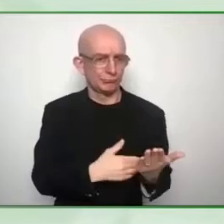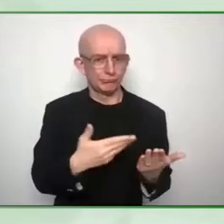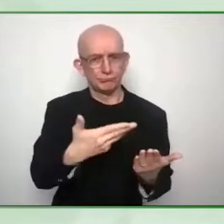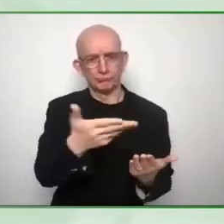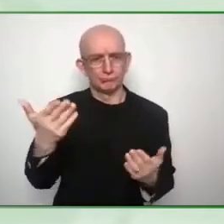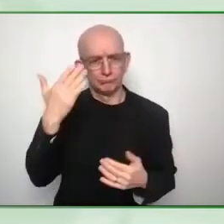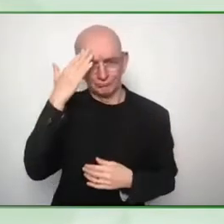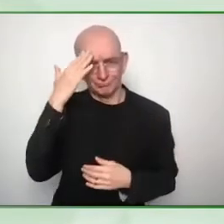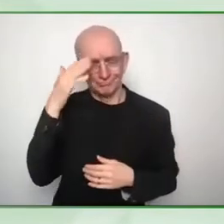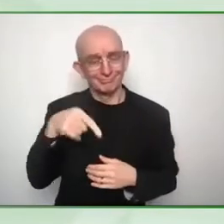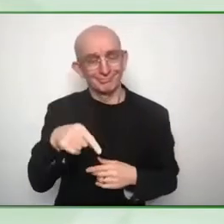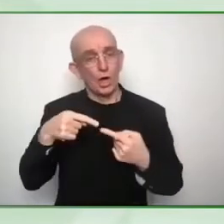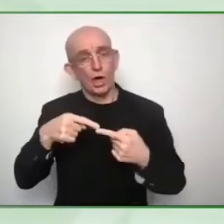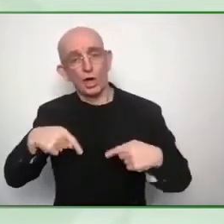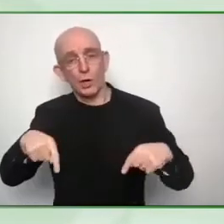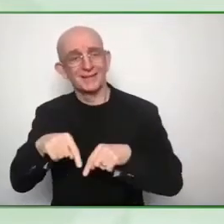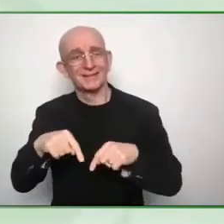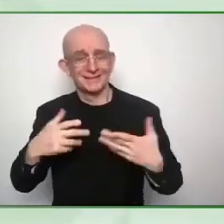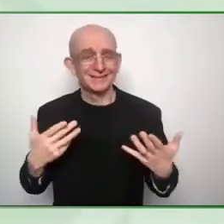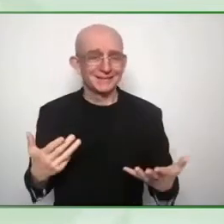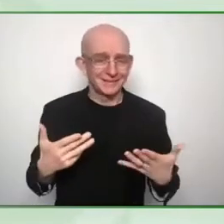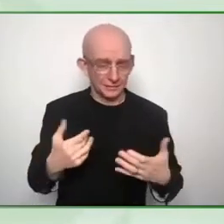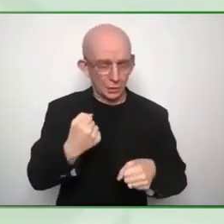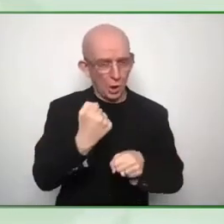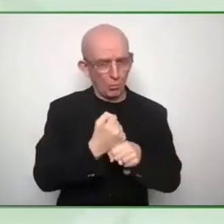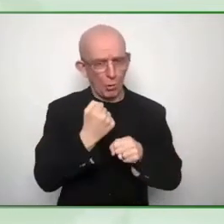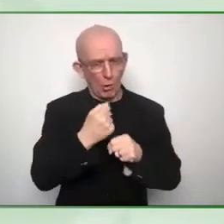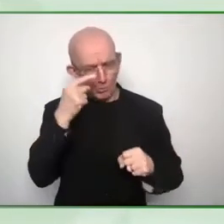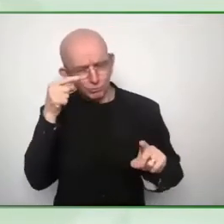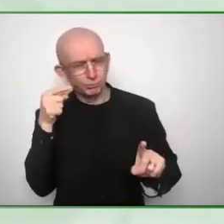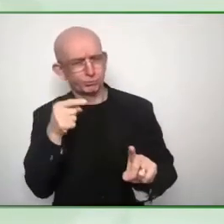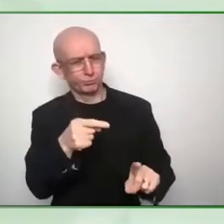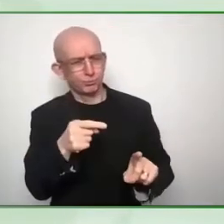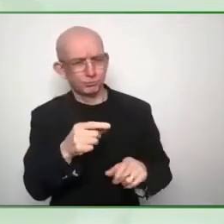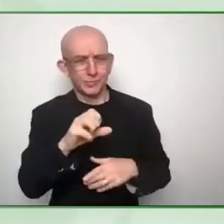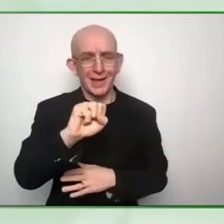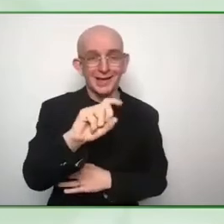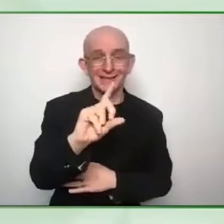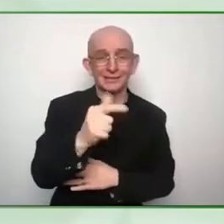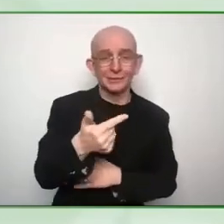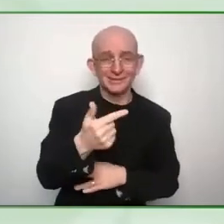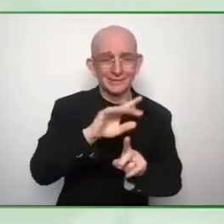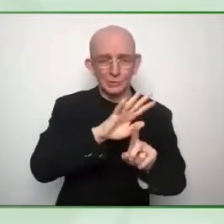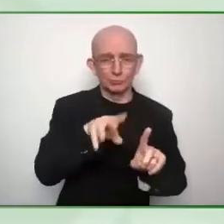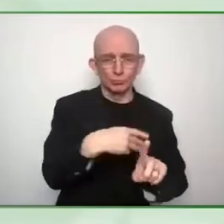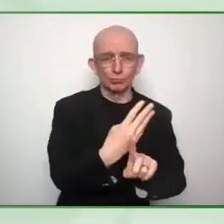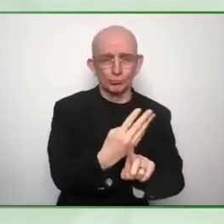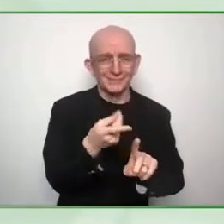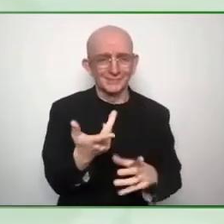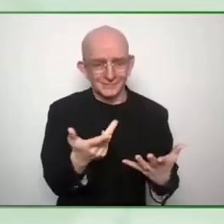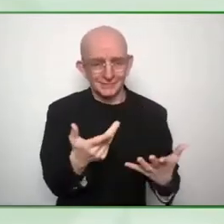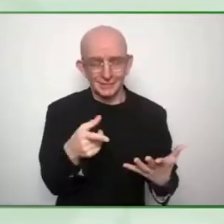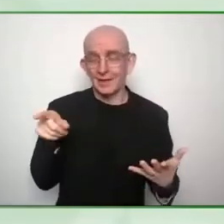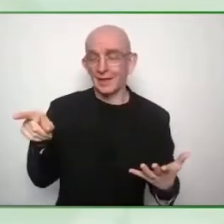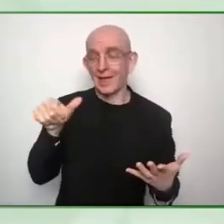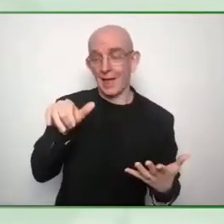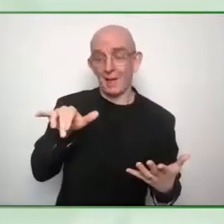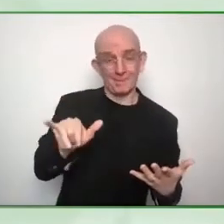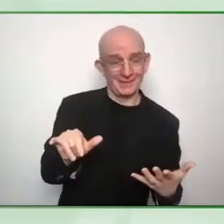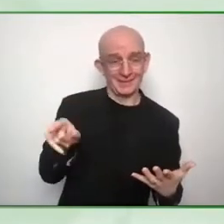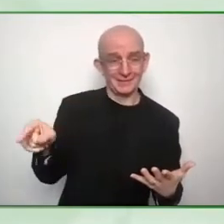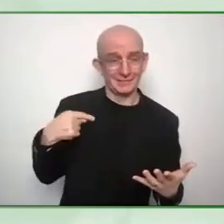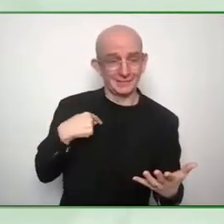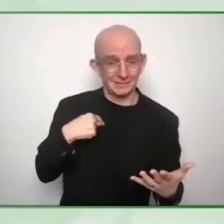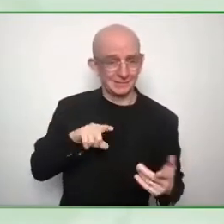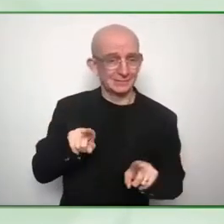do. But what we do work to do through the advocacy and policy is mentor younger women with disabilities.